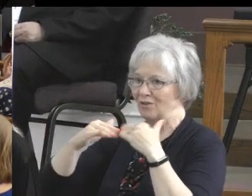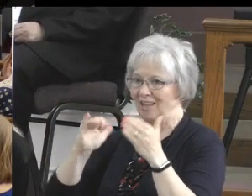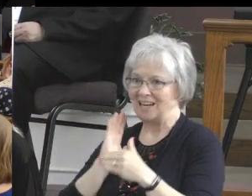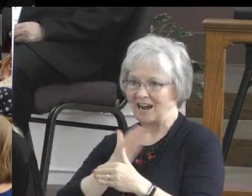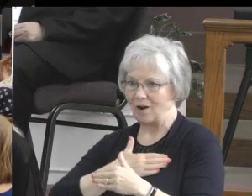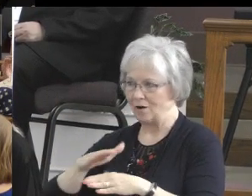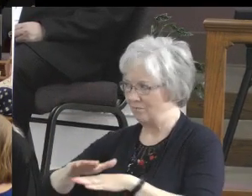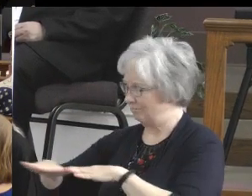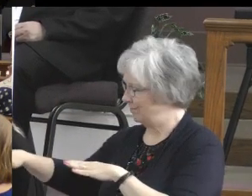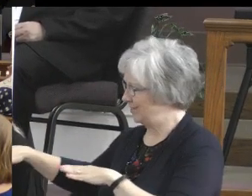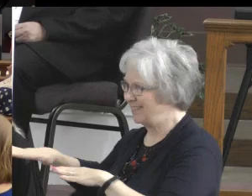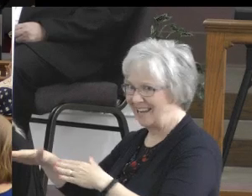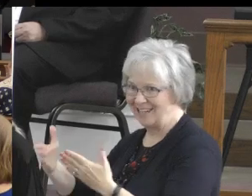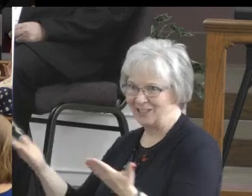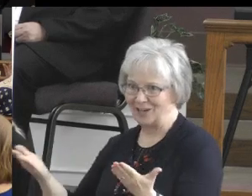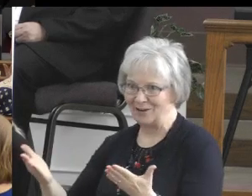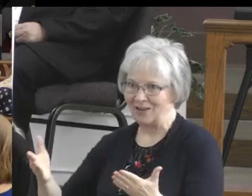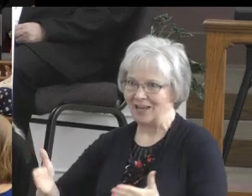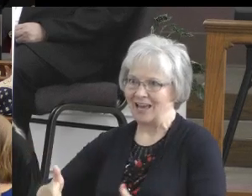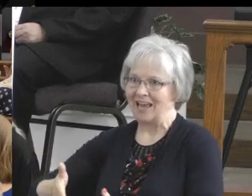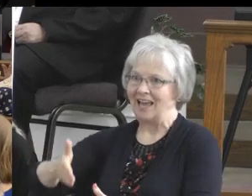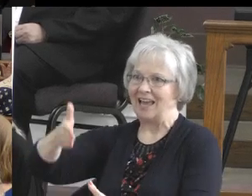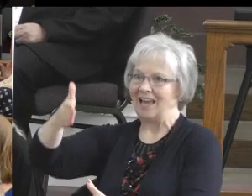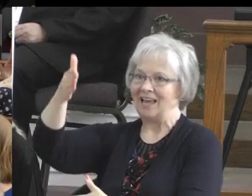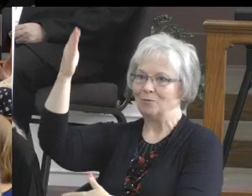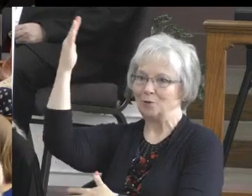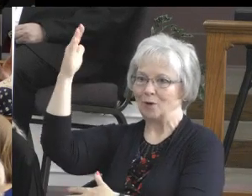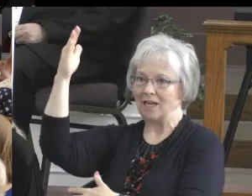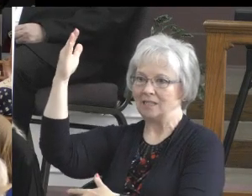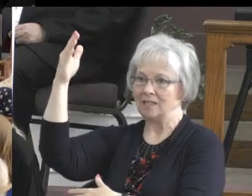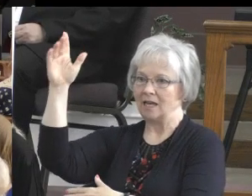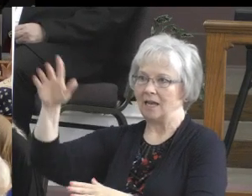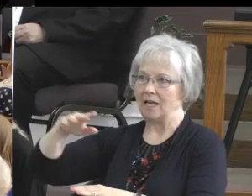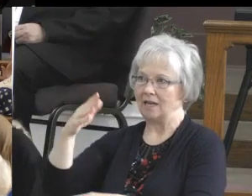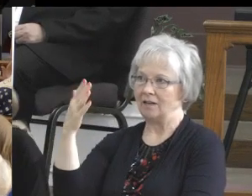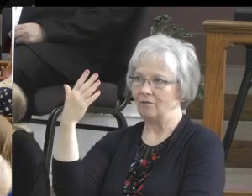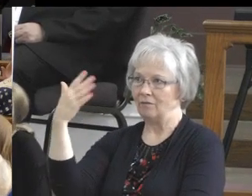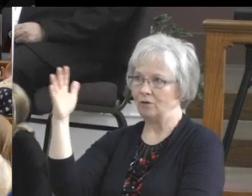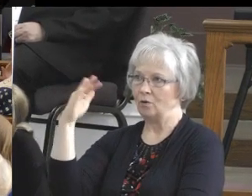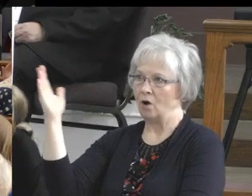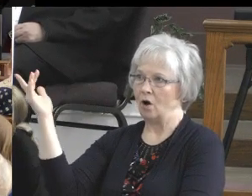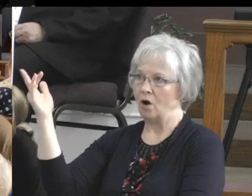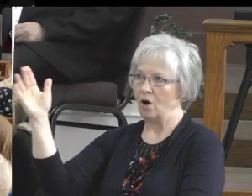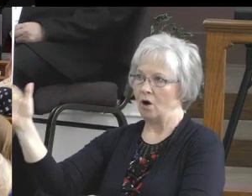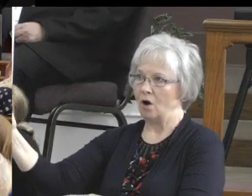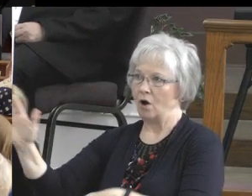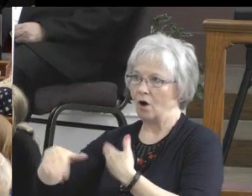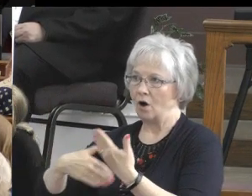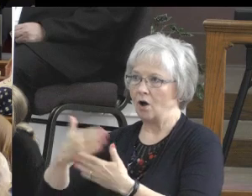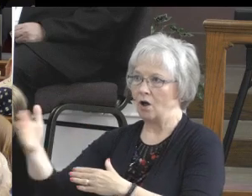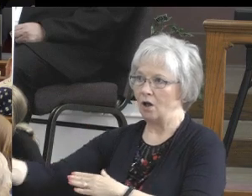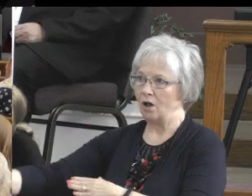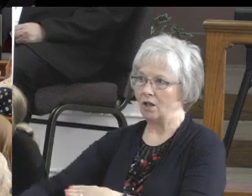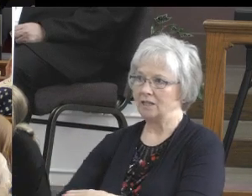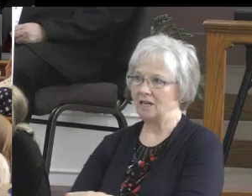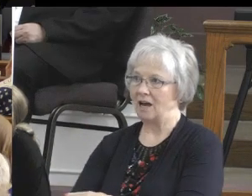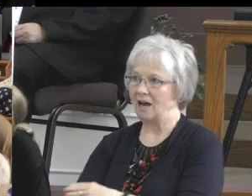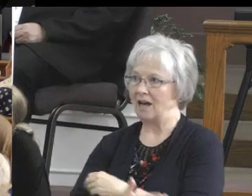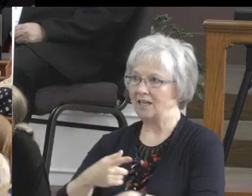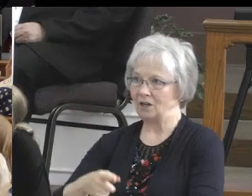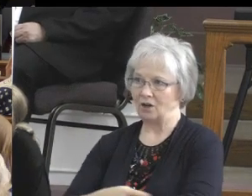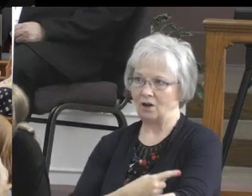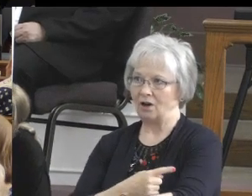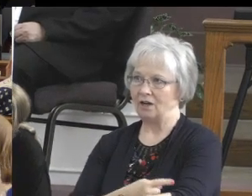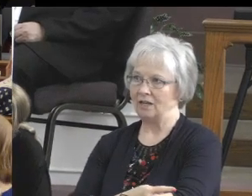Fort McHenry, and that flag flew all night long. If you ever go to Washington, D.C., you go to the